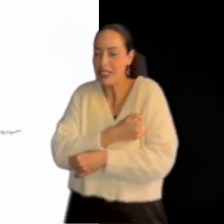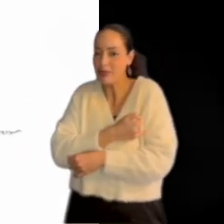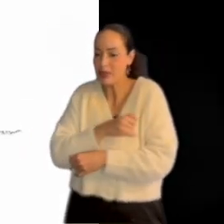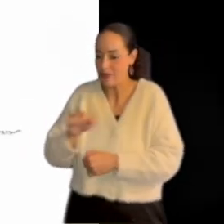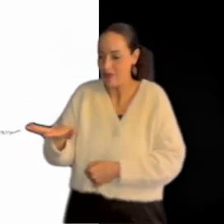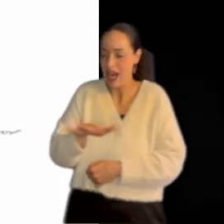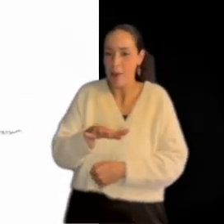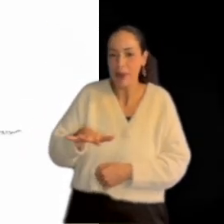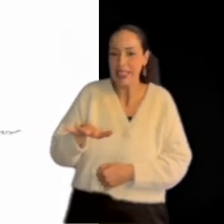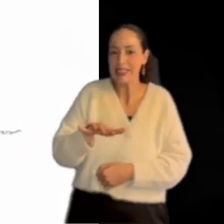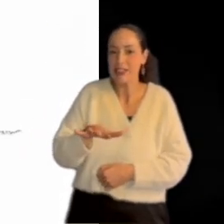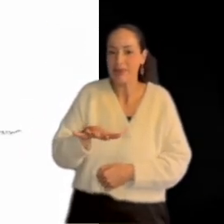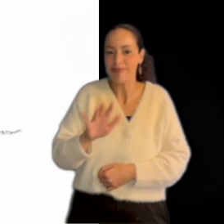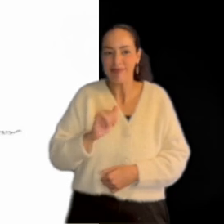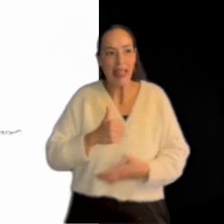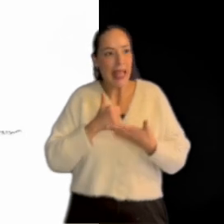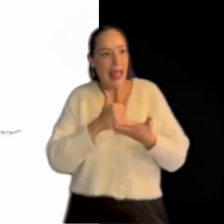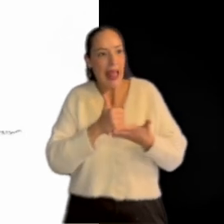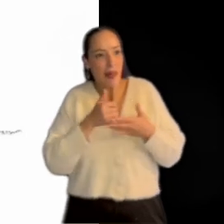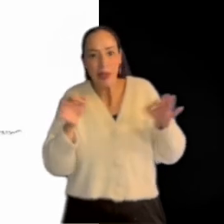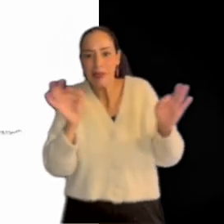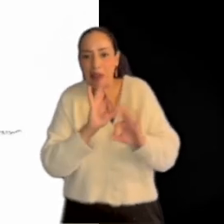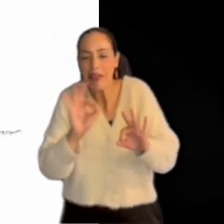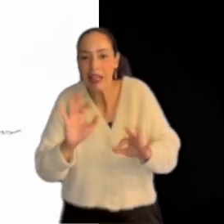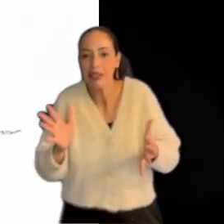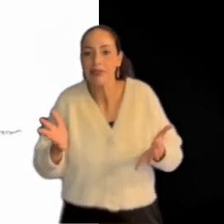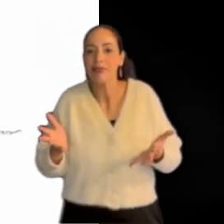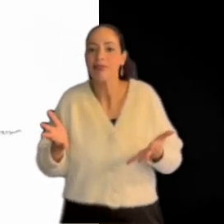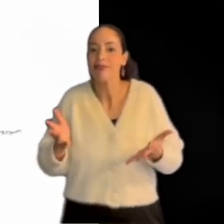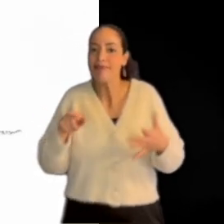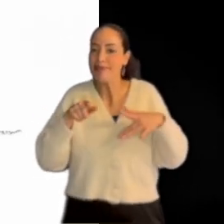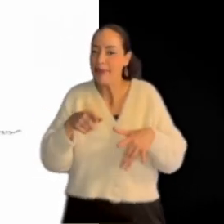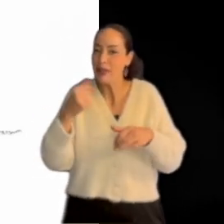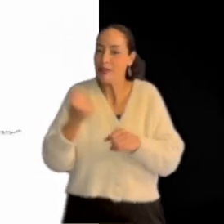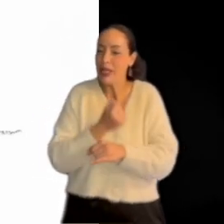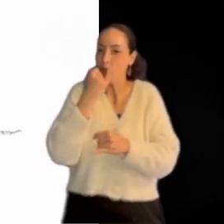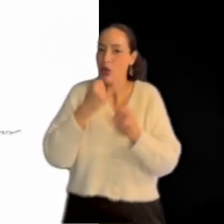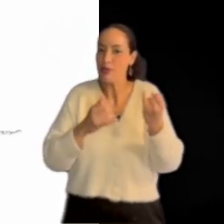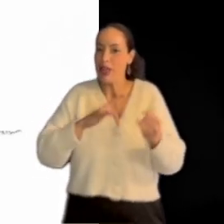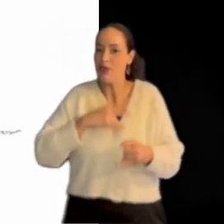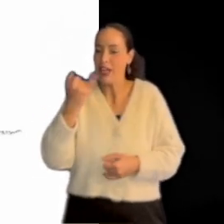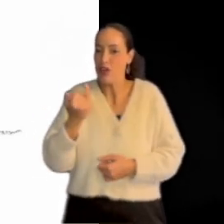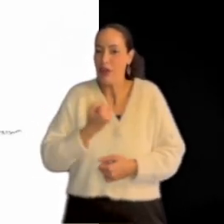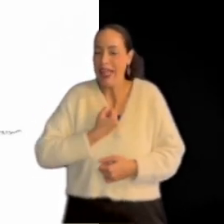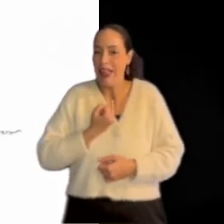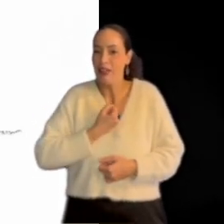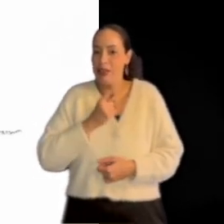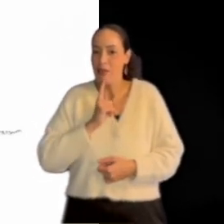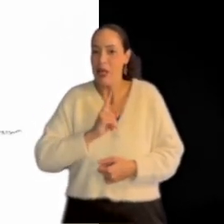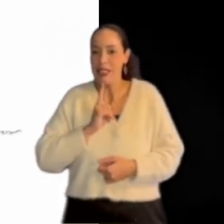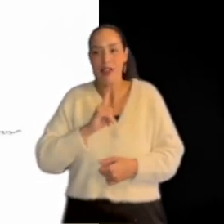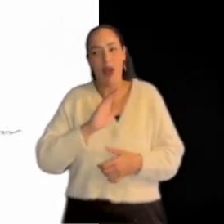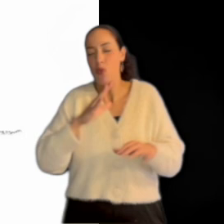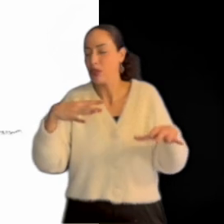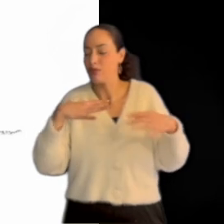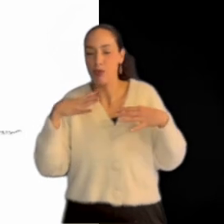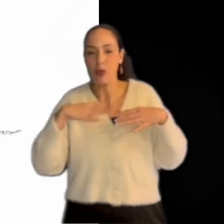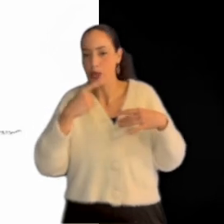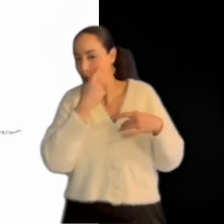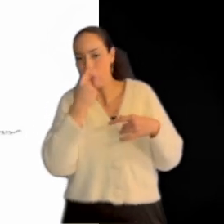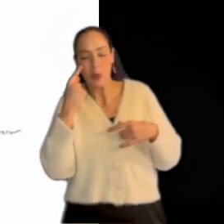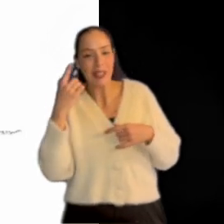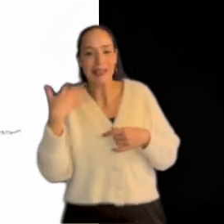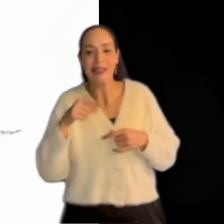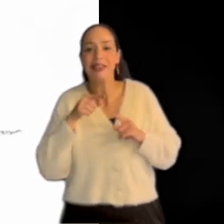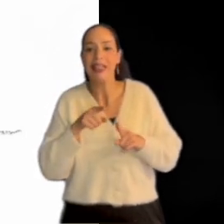this time intensified by a sense of guilt that I was no longer prepared to bear witness to this. After nearly a year, I left the prison and returned to work